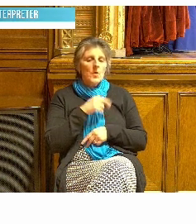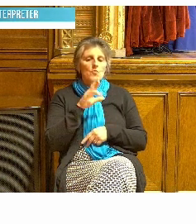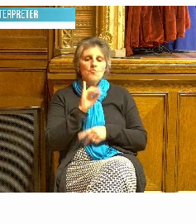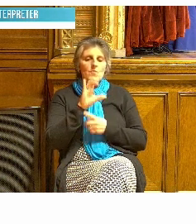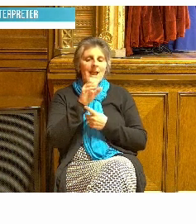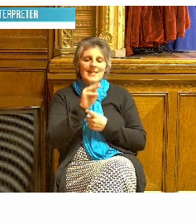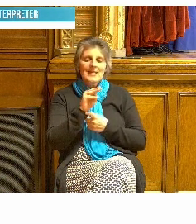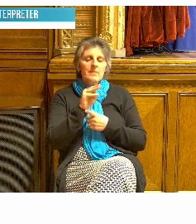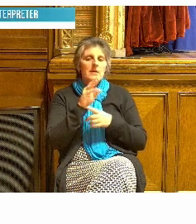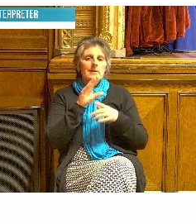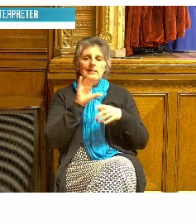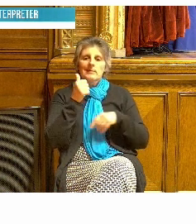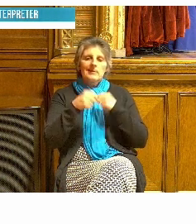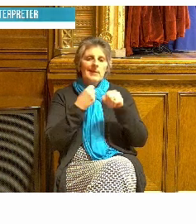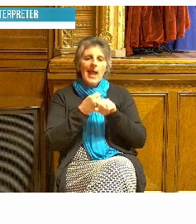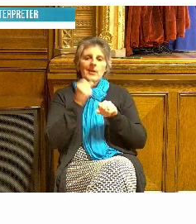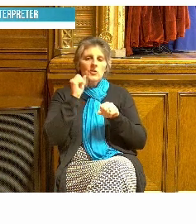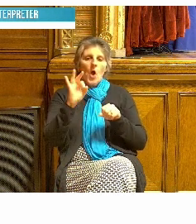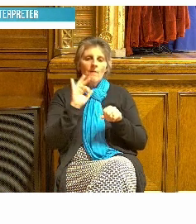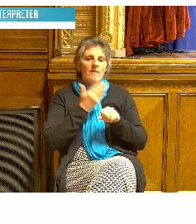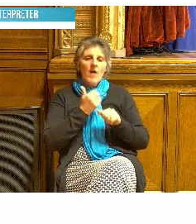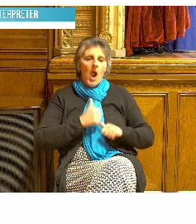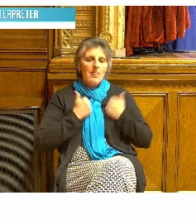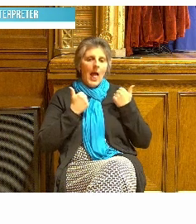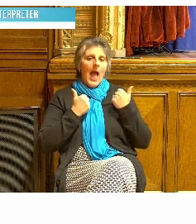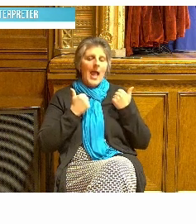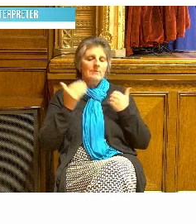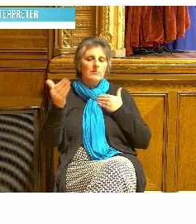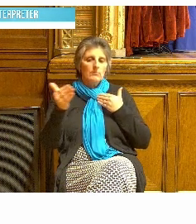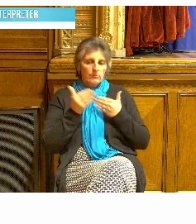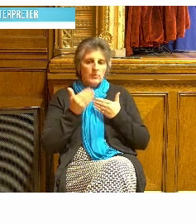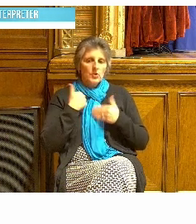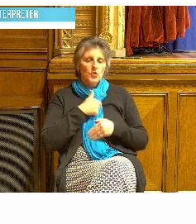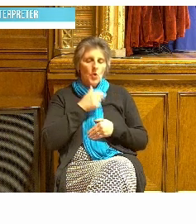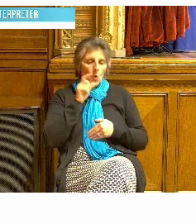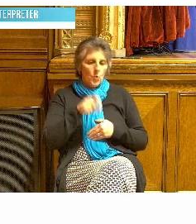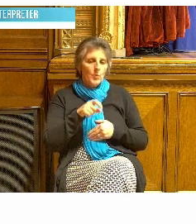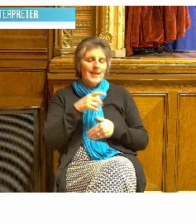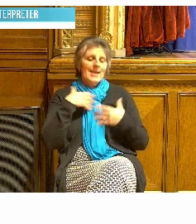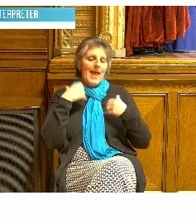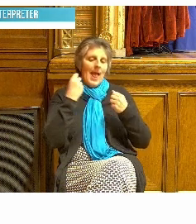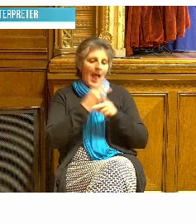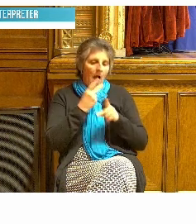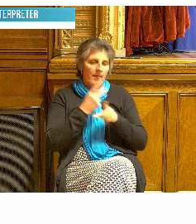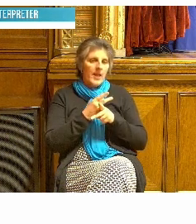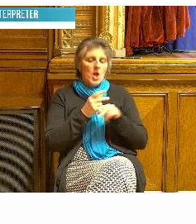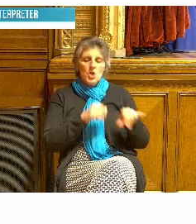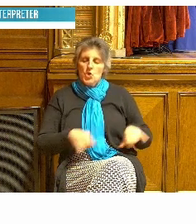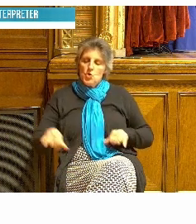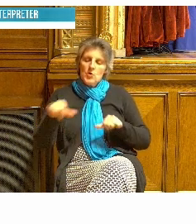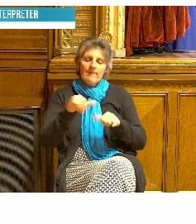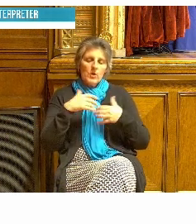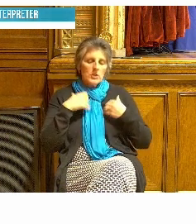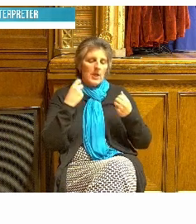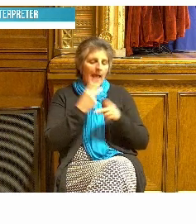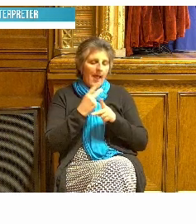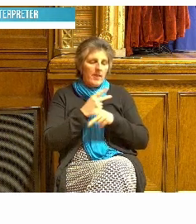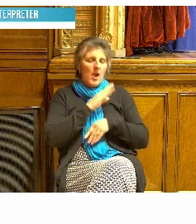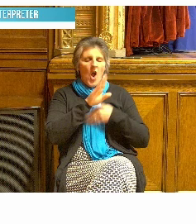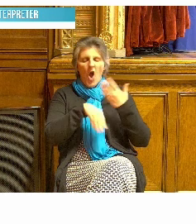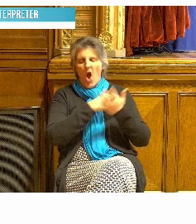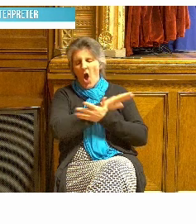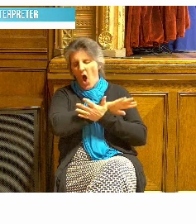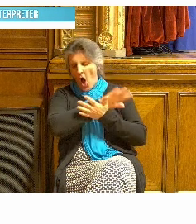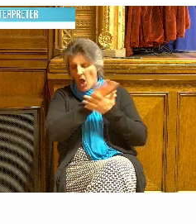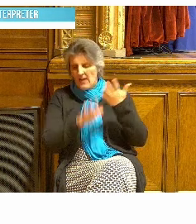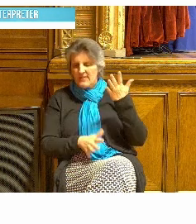Racism takes 10 years off of our lives, so we need health care, universal health care. All of these are